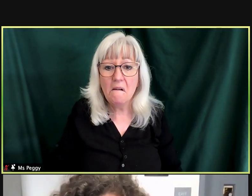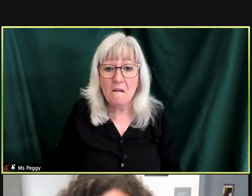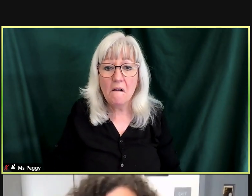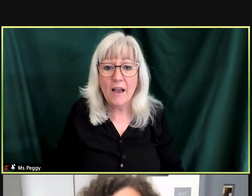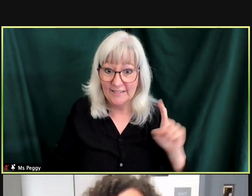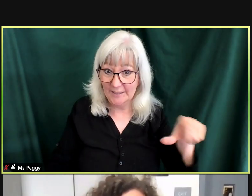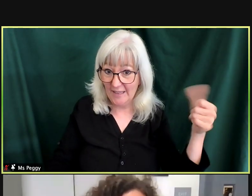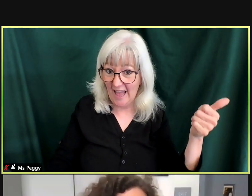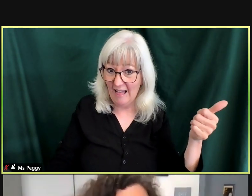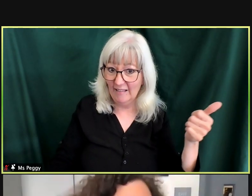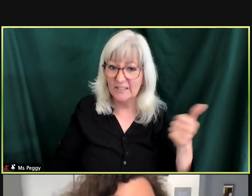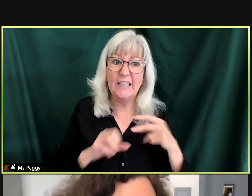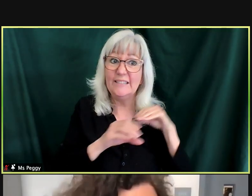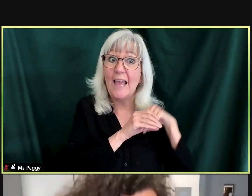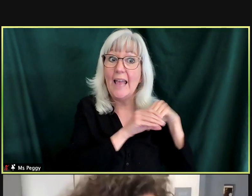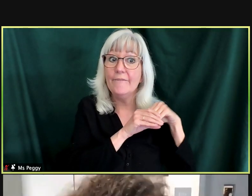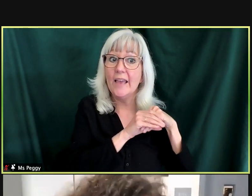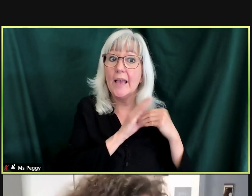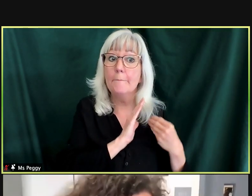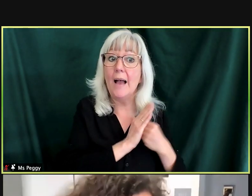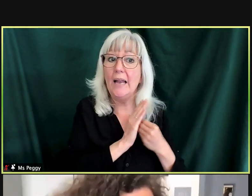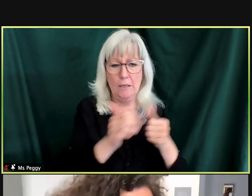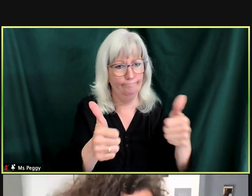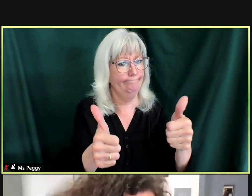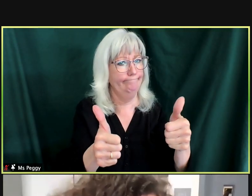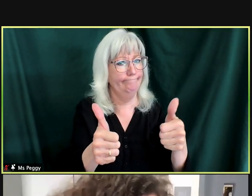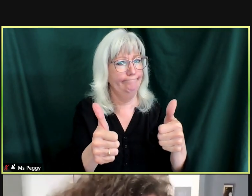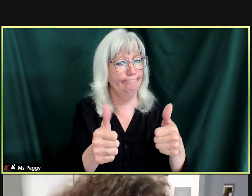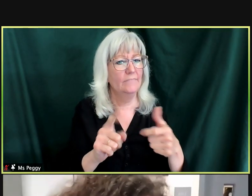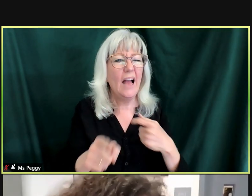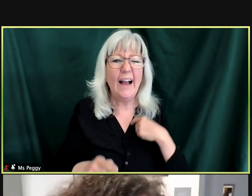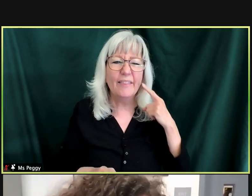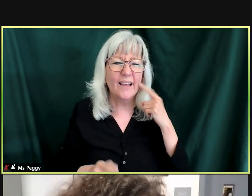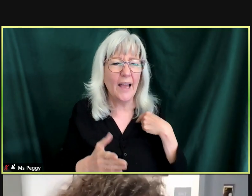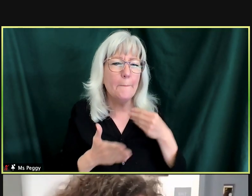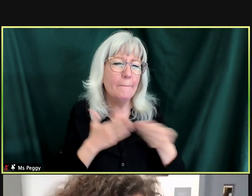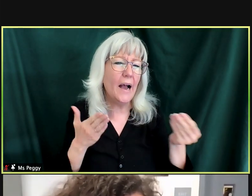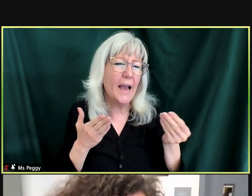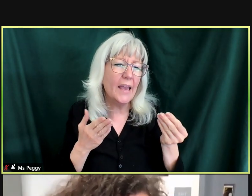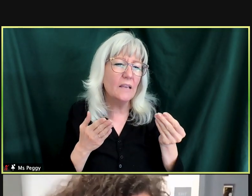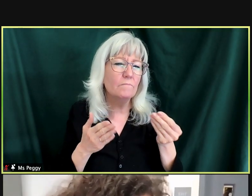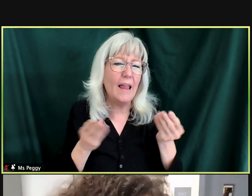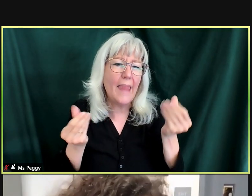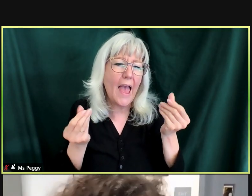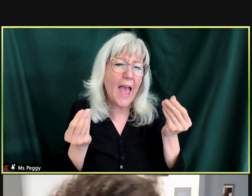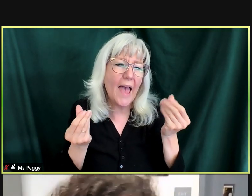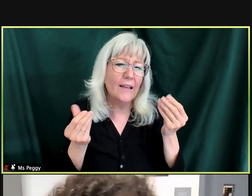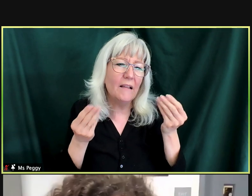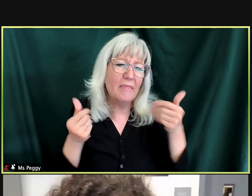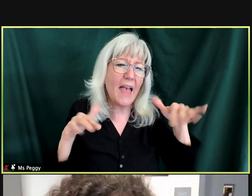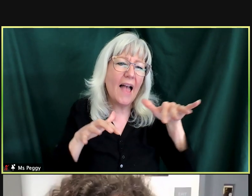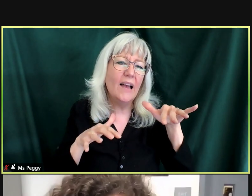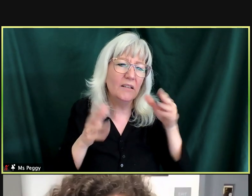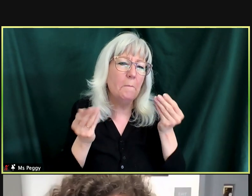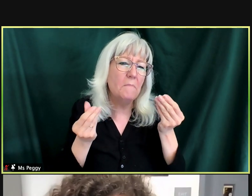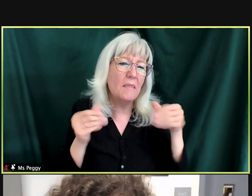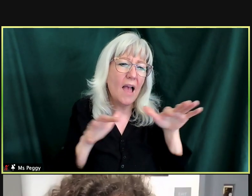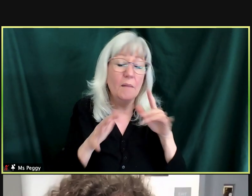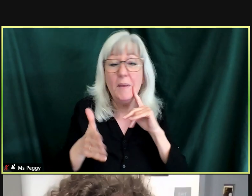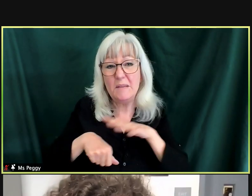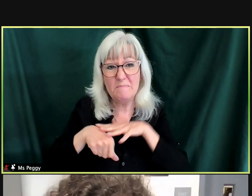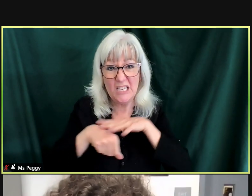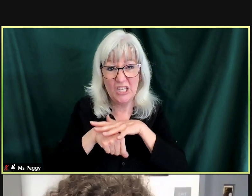Something else you're saving up. Yeah, save it. I think I would buy property. I would buy property, beach